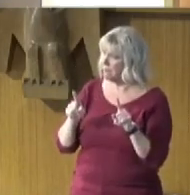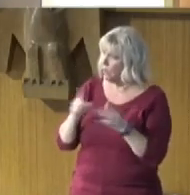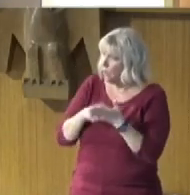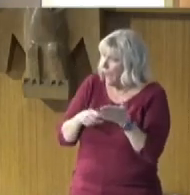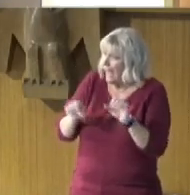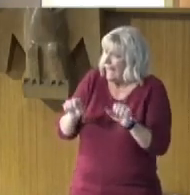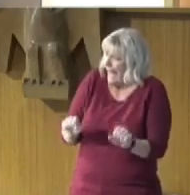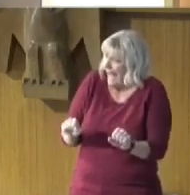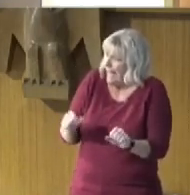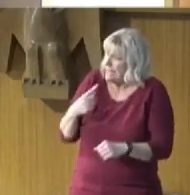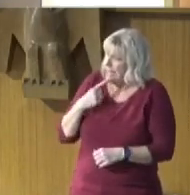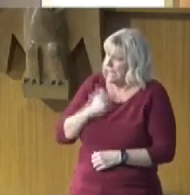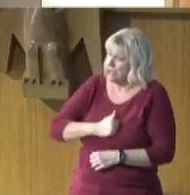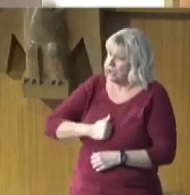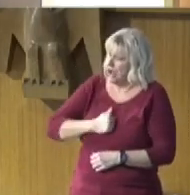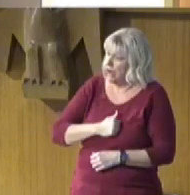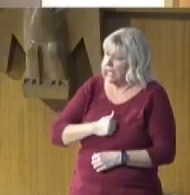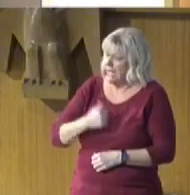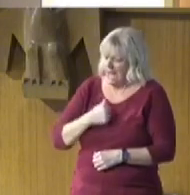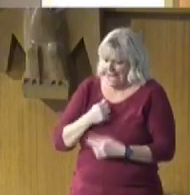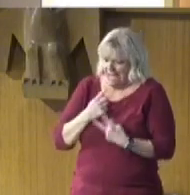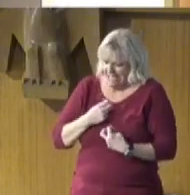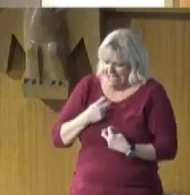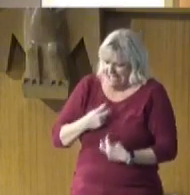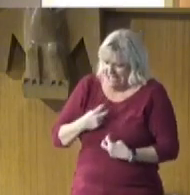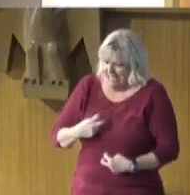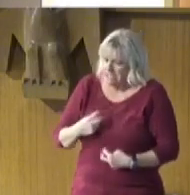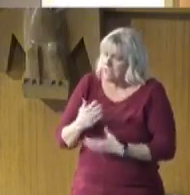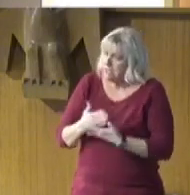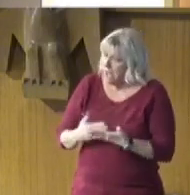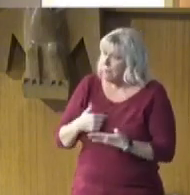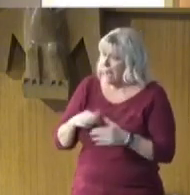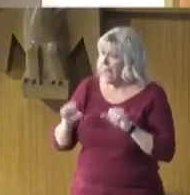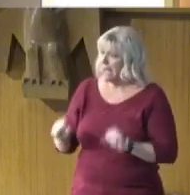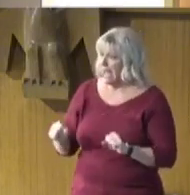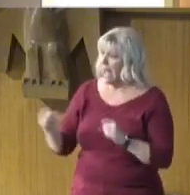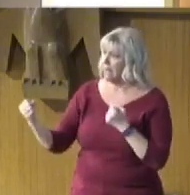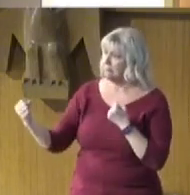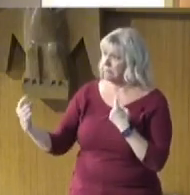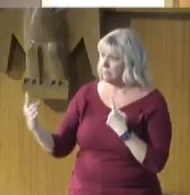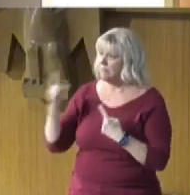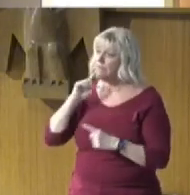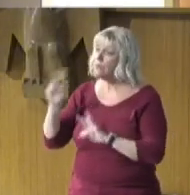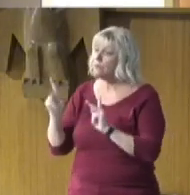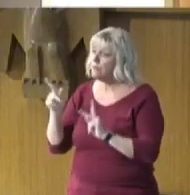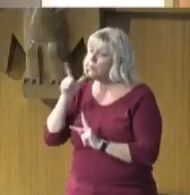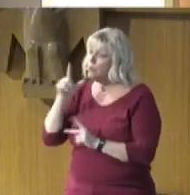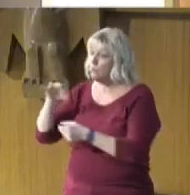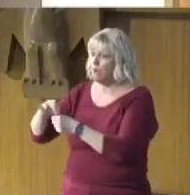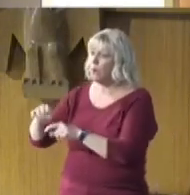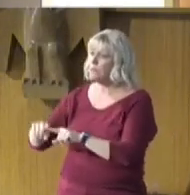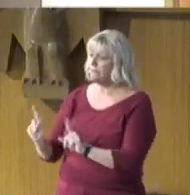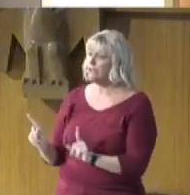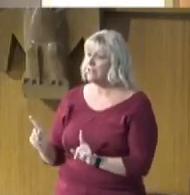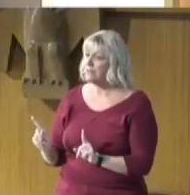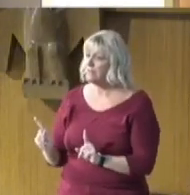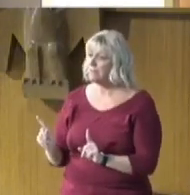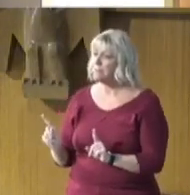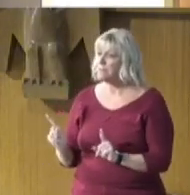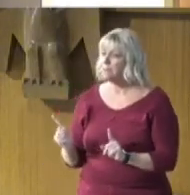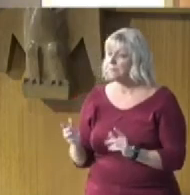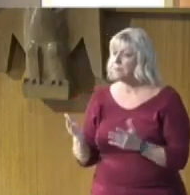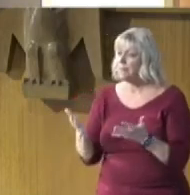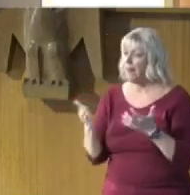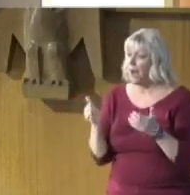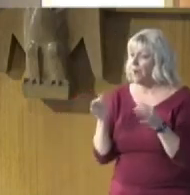searching, there are some things that I can empathize with for the people who did not vote like me. But I want to express all those with the next steps